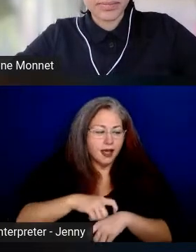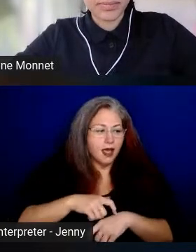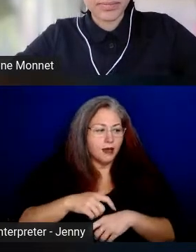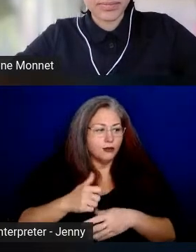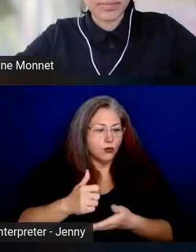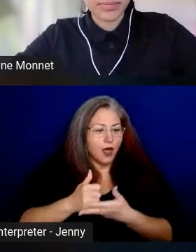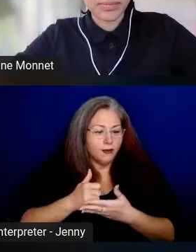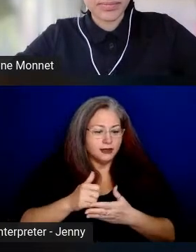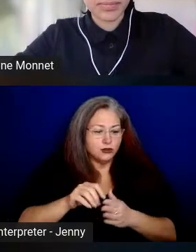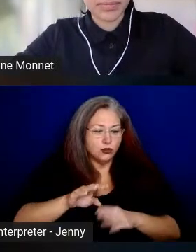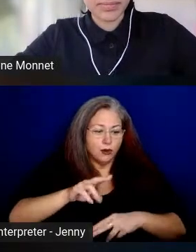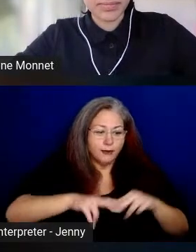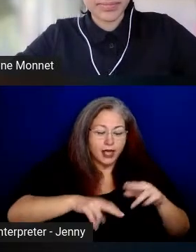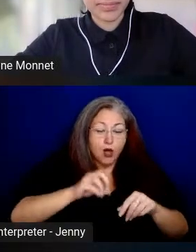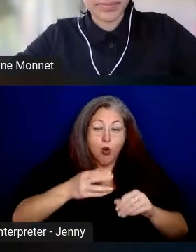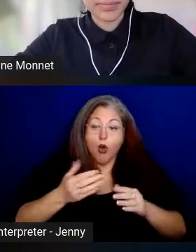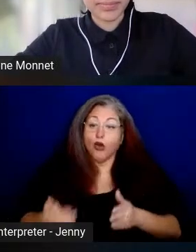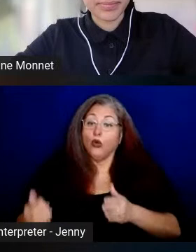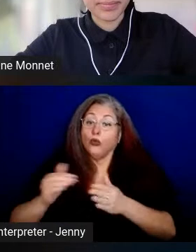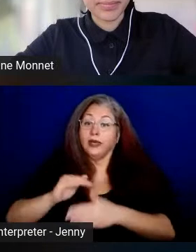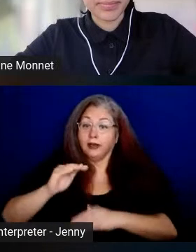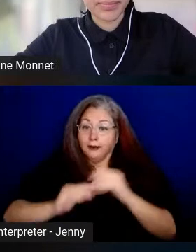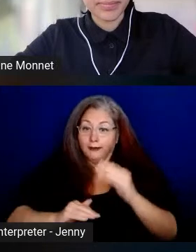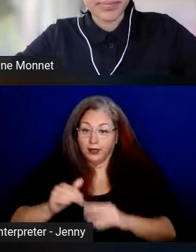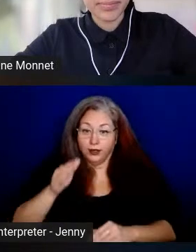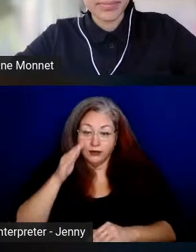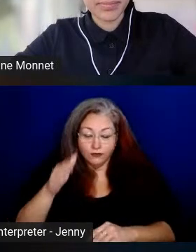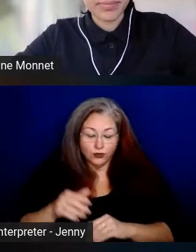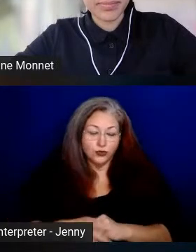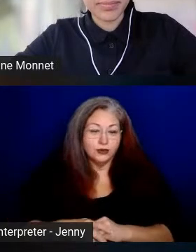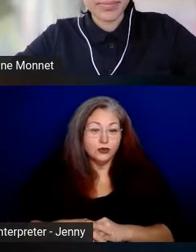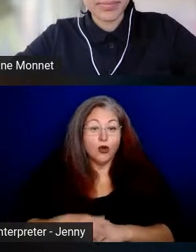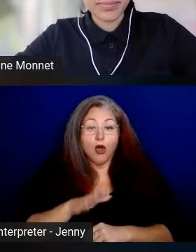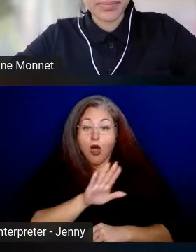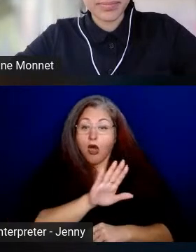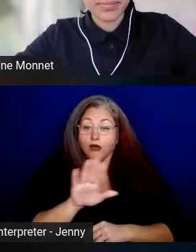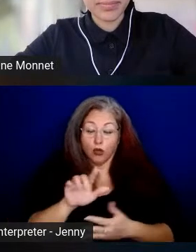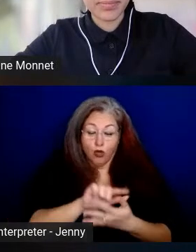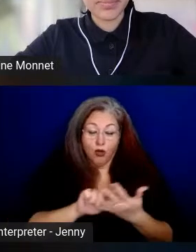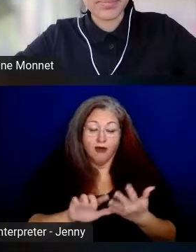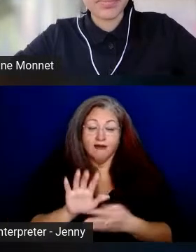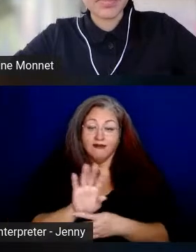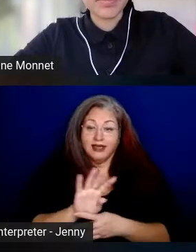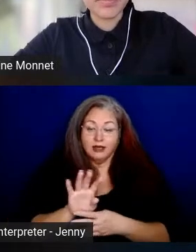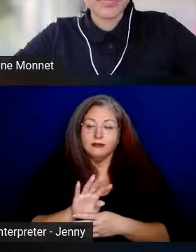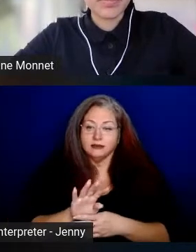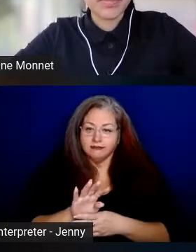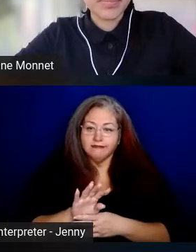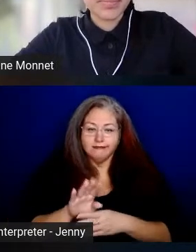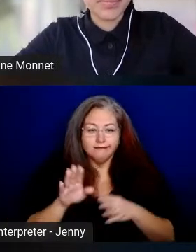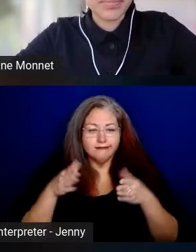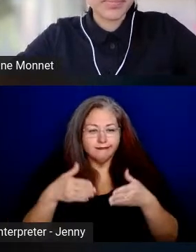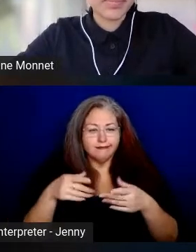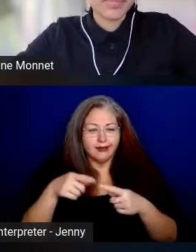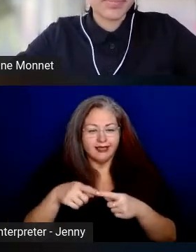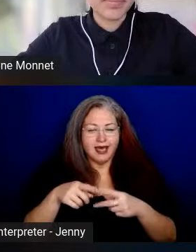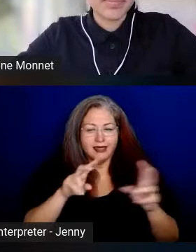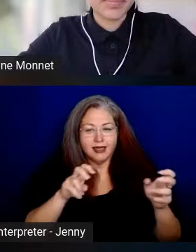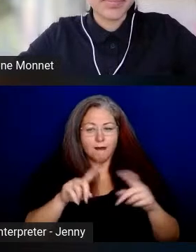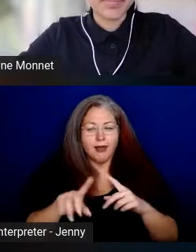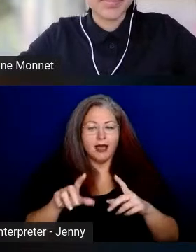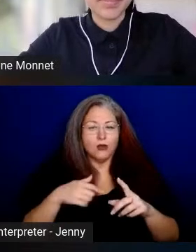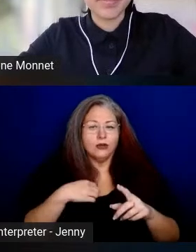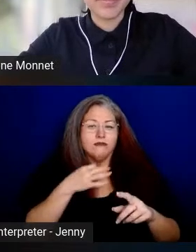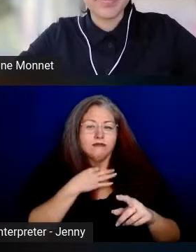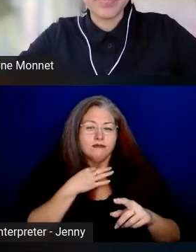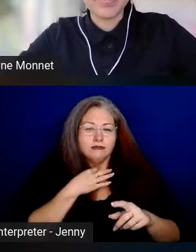or rebuild our future. And each of your films really elaborates on this theme, but we also want to hear about the stories behind the